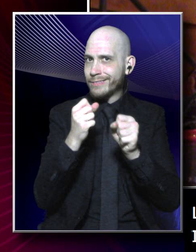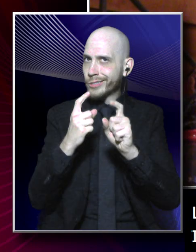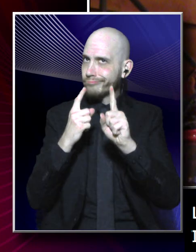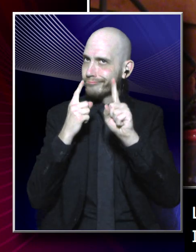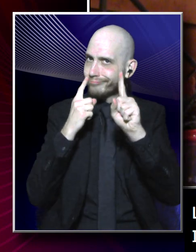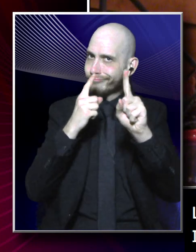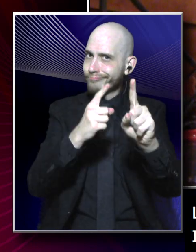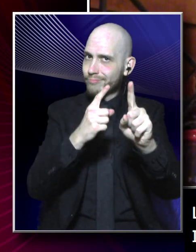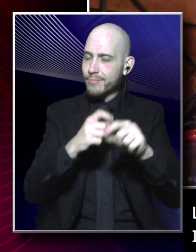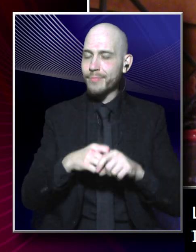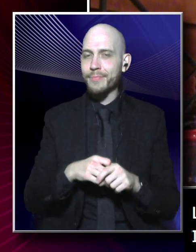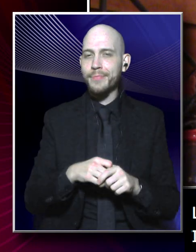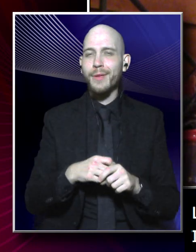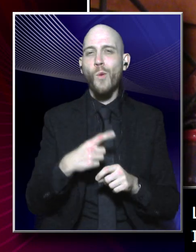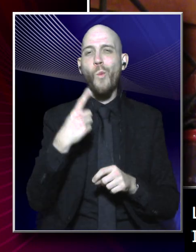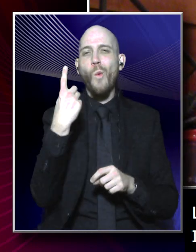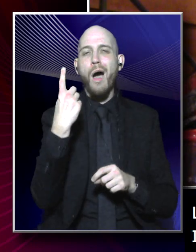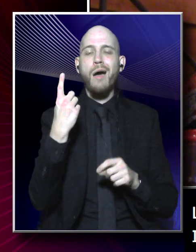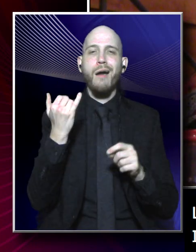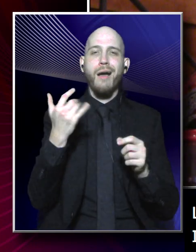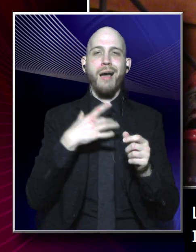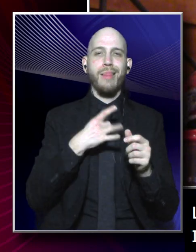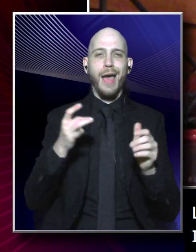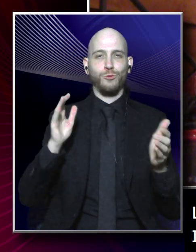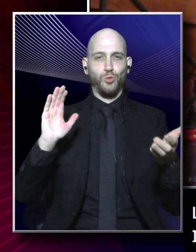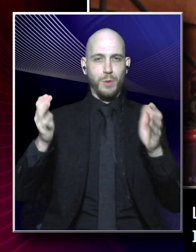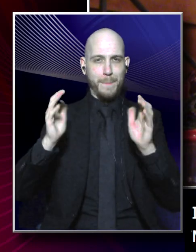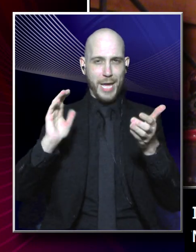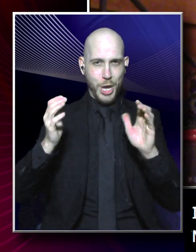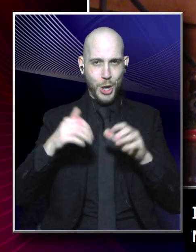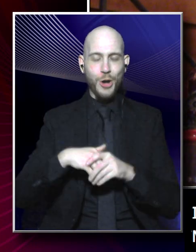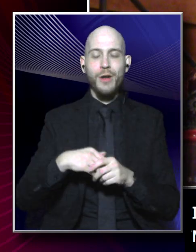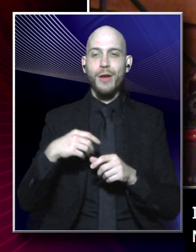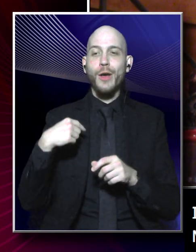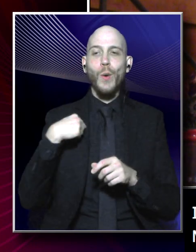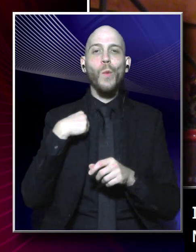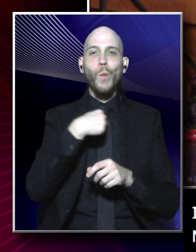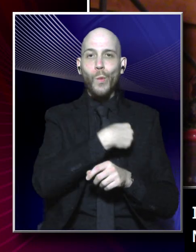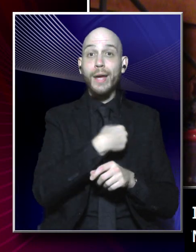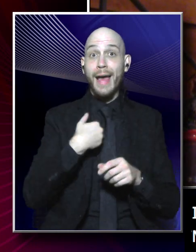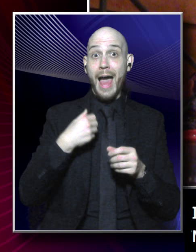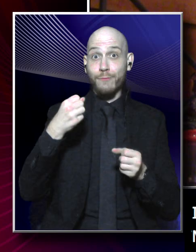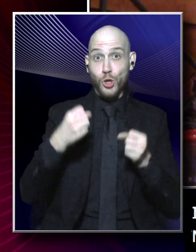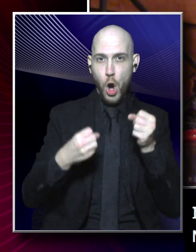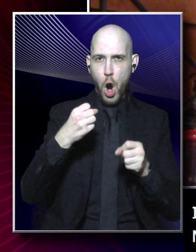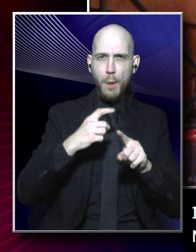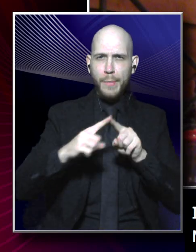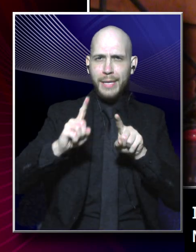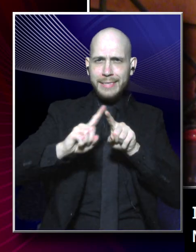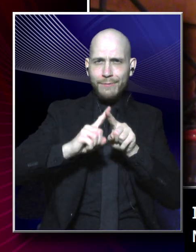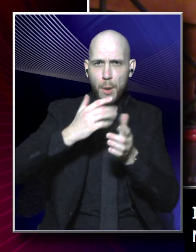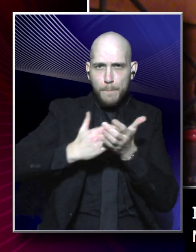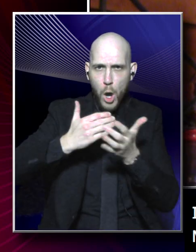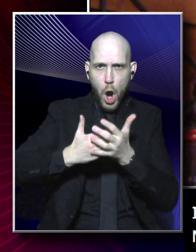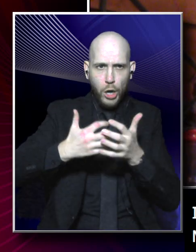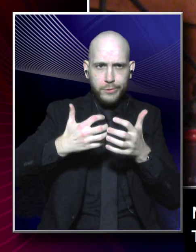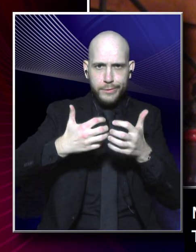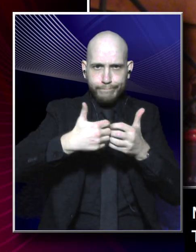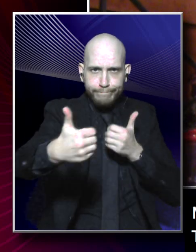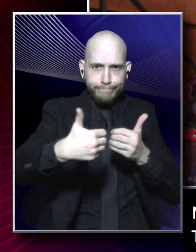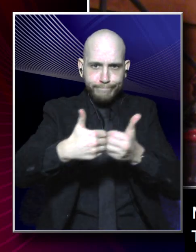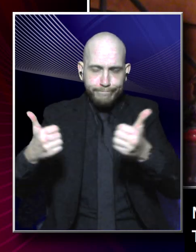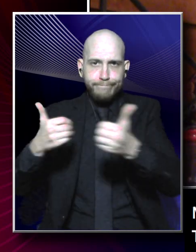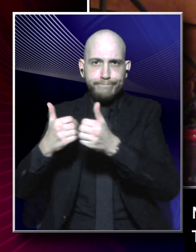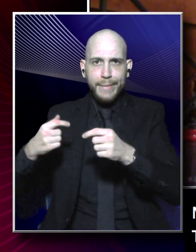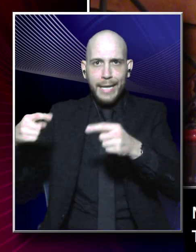analogy is if you have a car, we've had the transmission, but it's been over here. We've had the engine, but it's over here. We've had 4 tires out in the